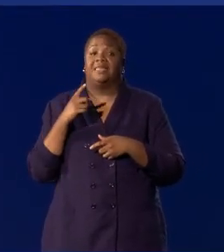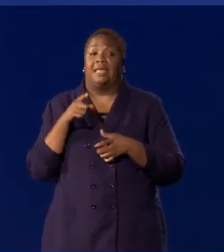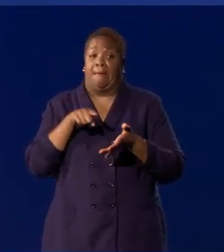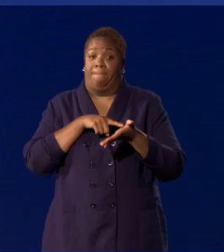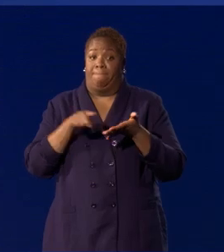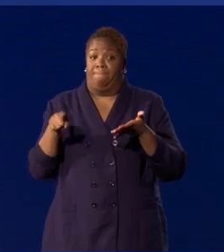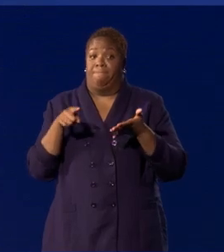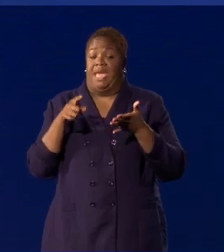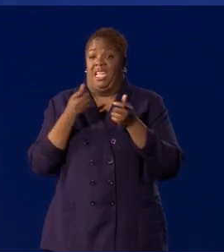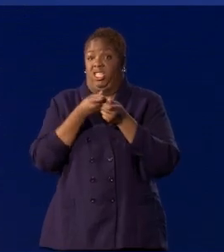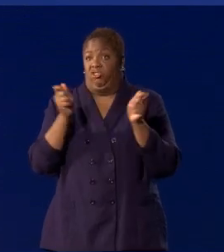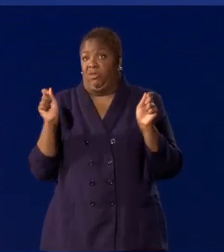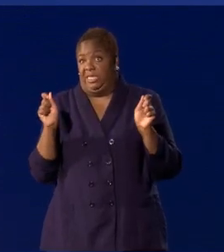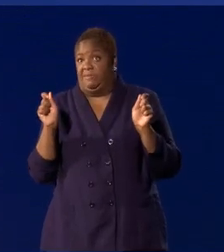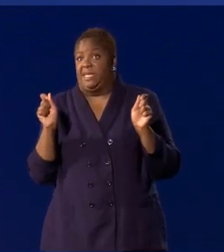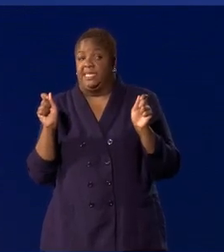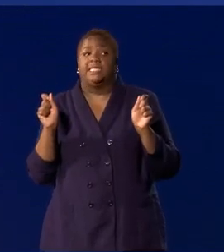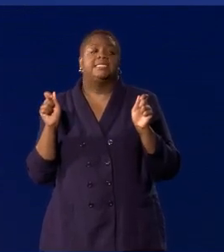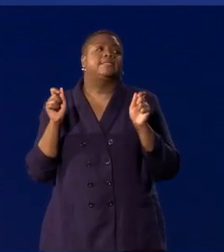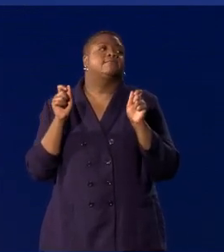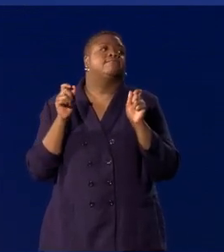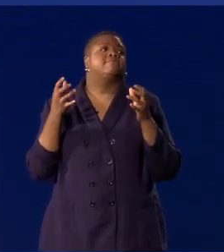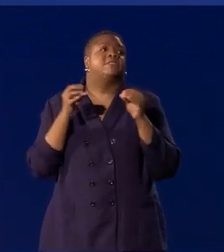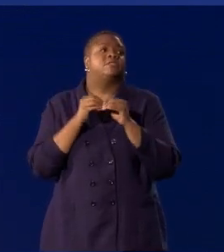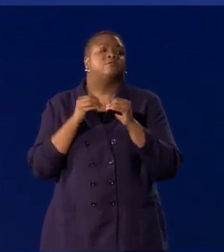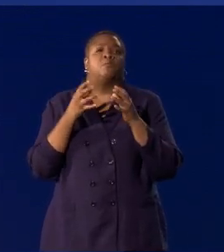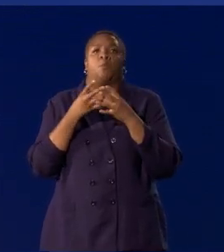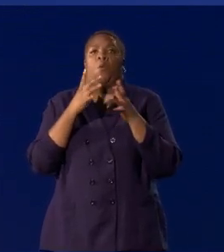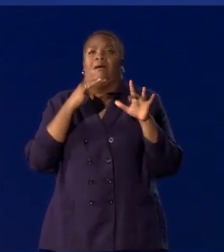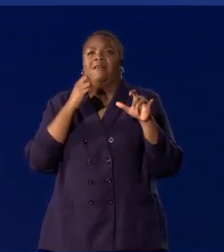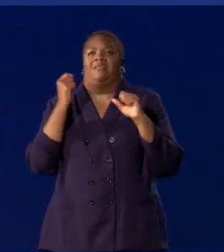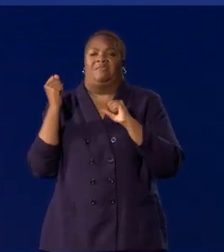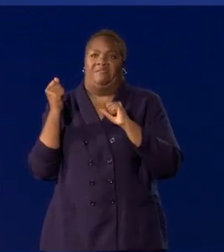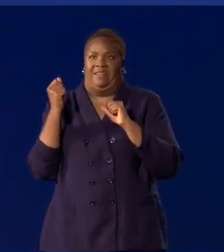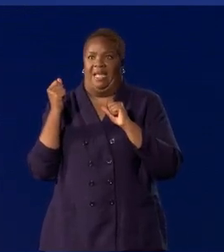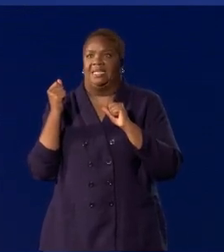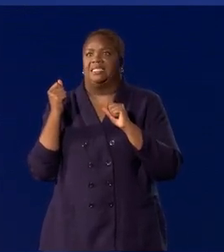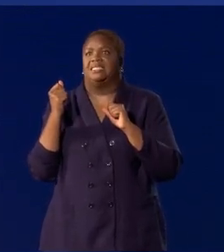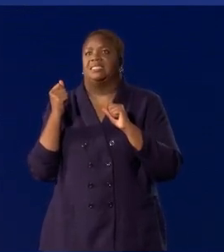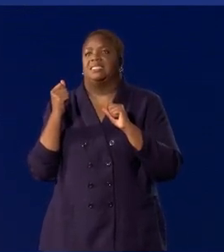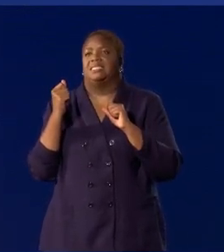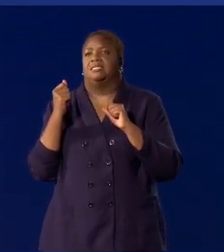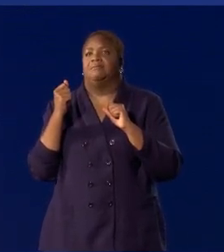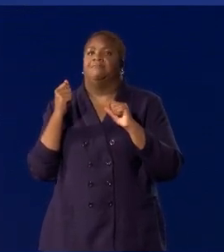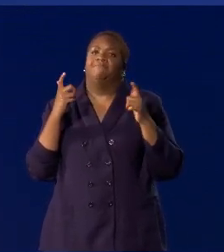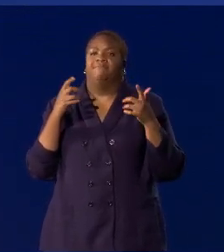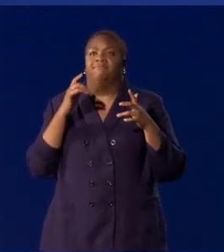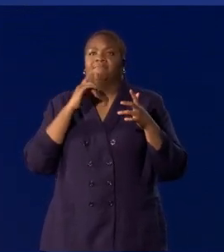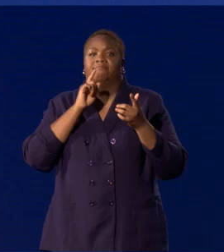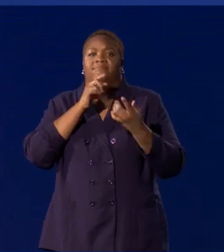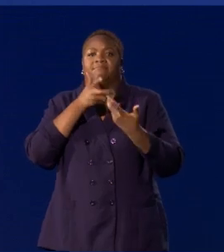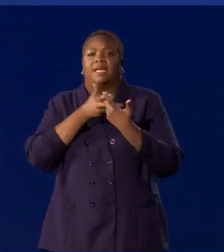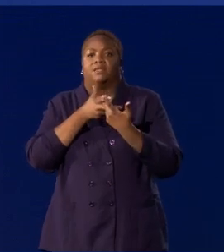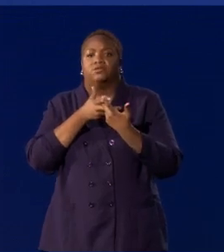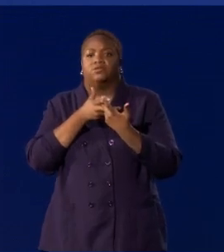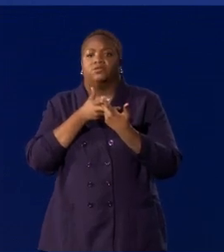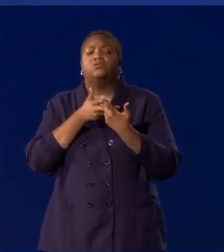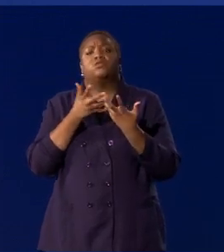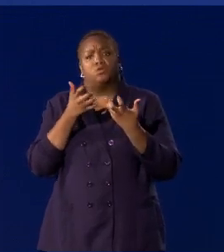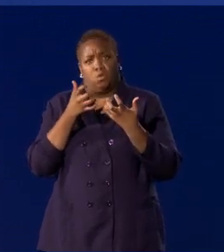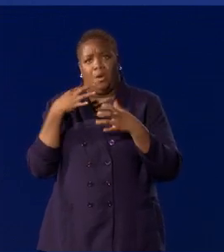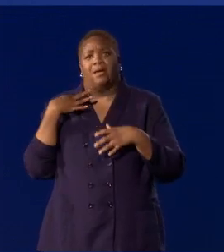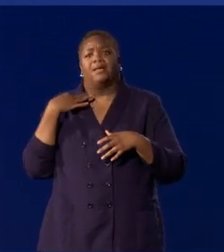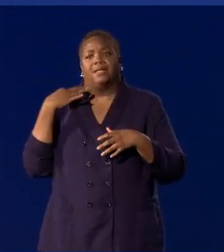helps you, I think, have a quicker match, right? A surprise on that front is not what you want. You really want to have candidates